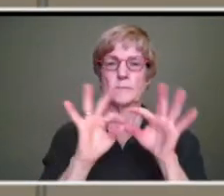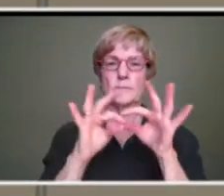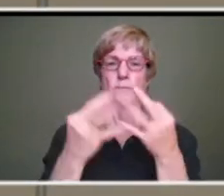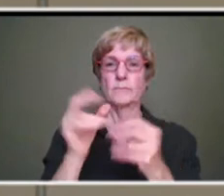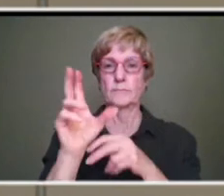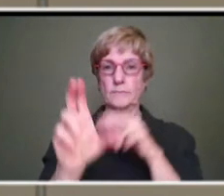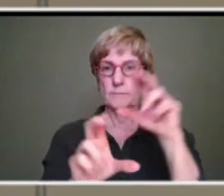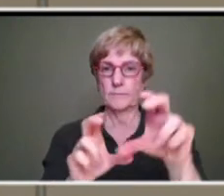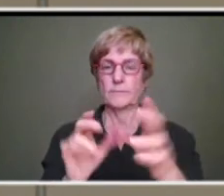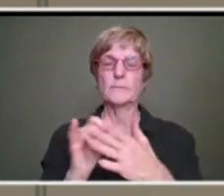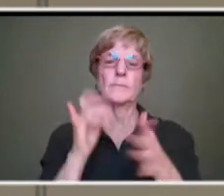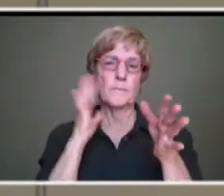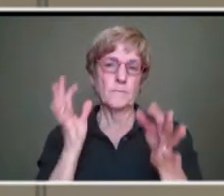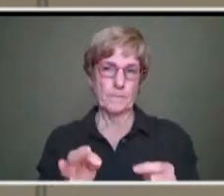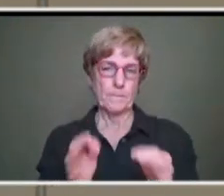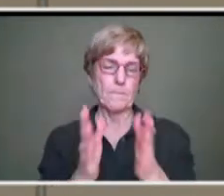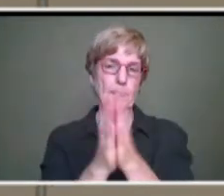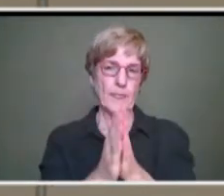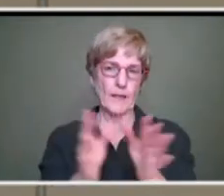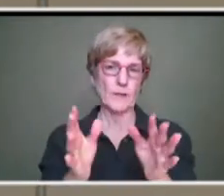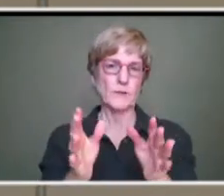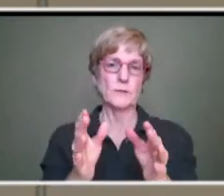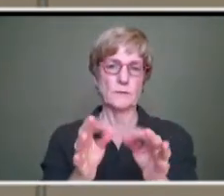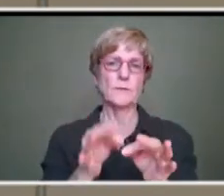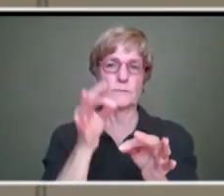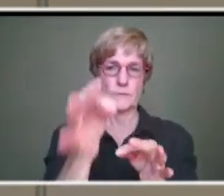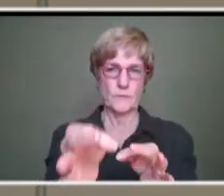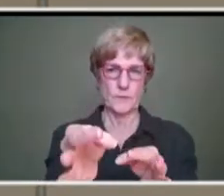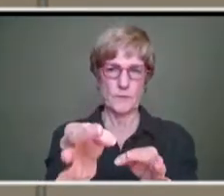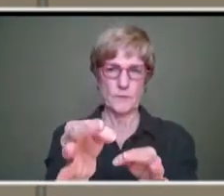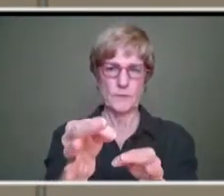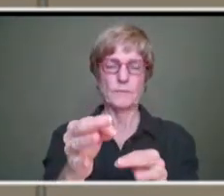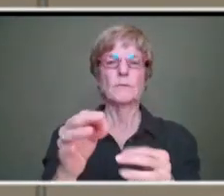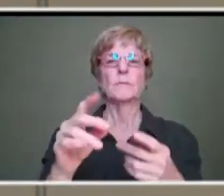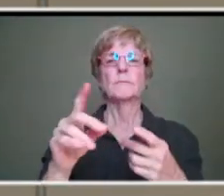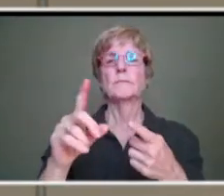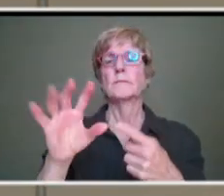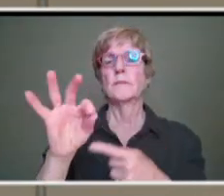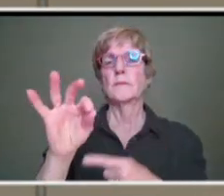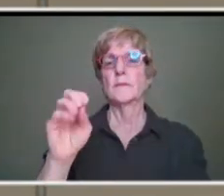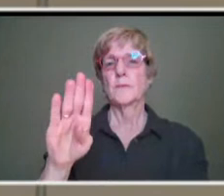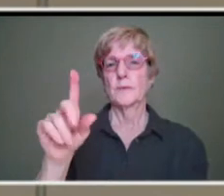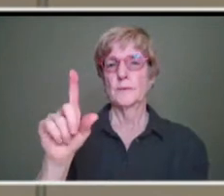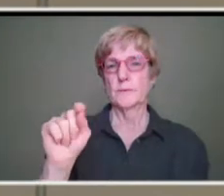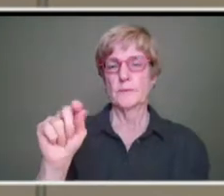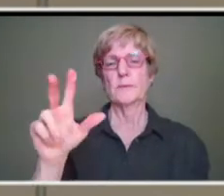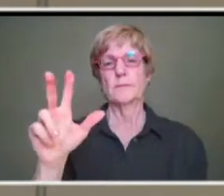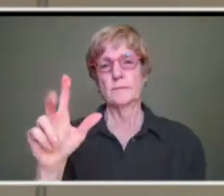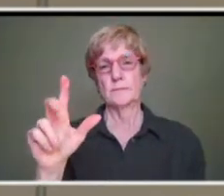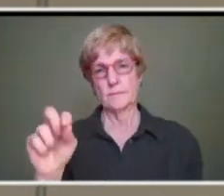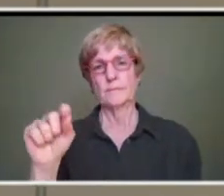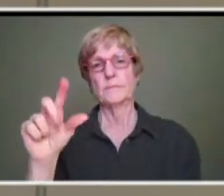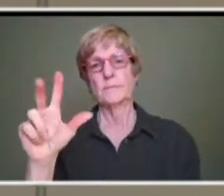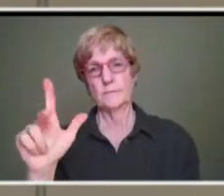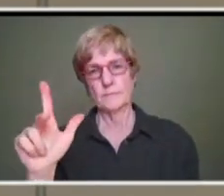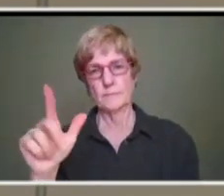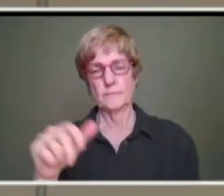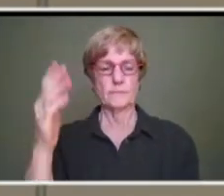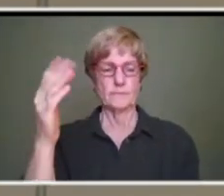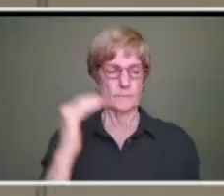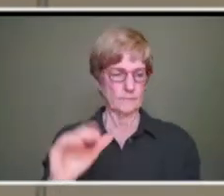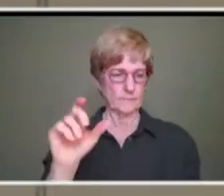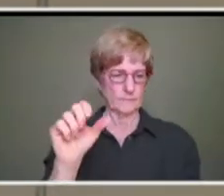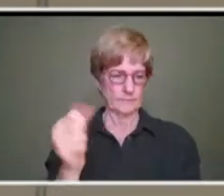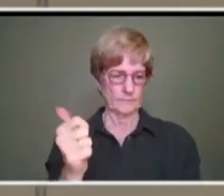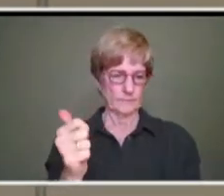decision um being requested uh to be deferred to February 20th 2023 item number 10 petition